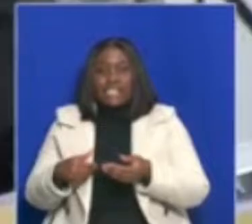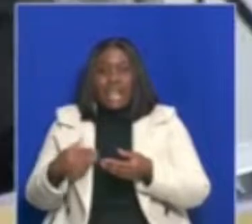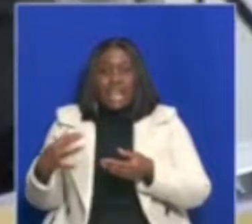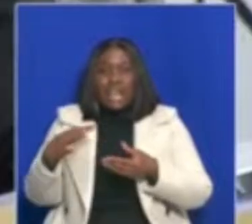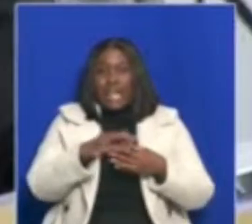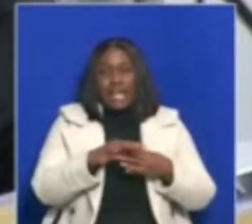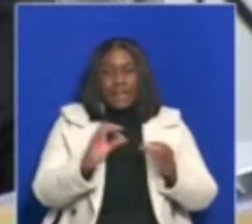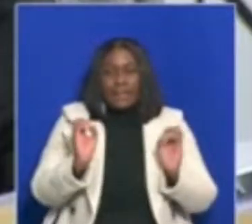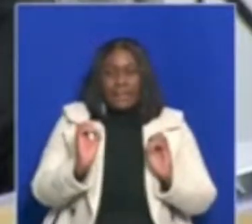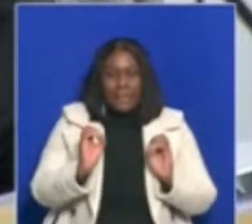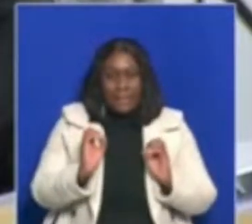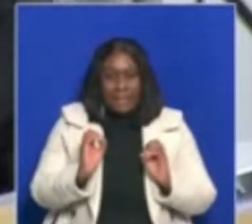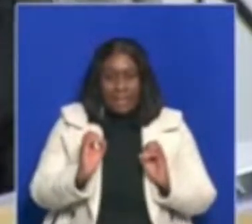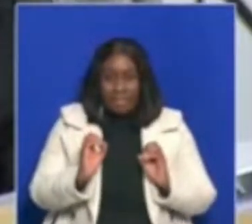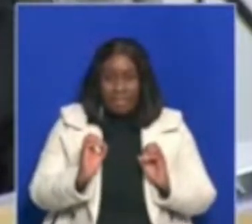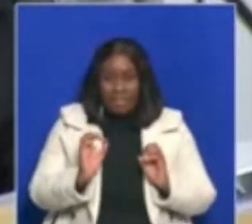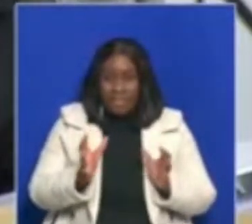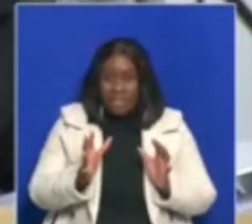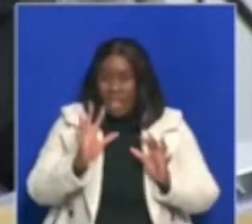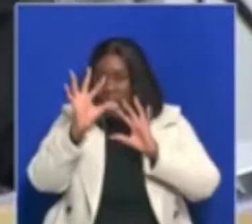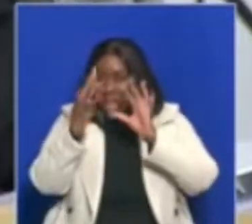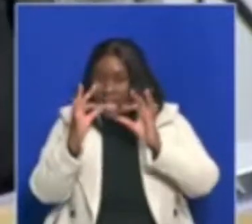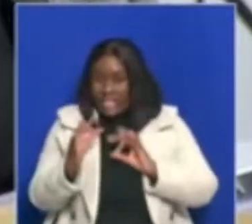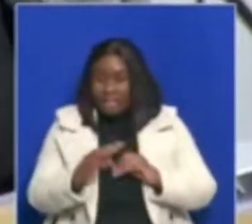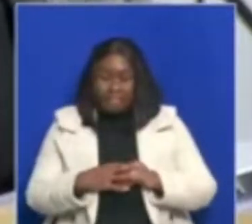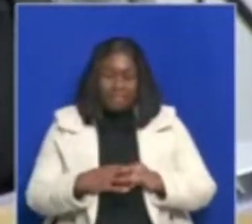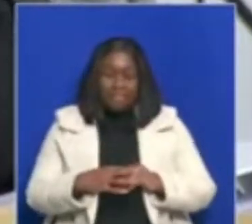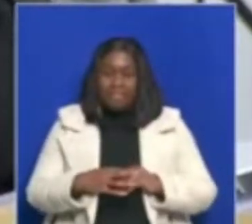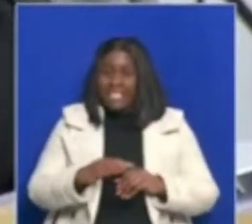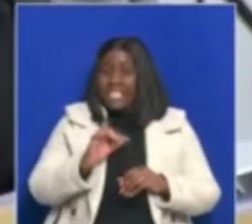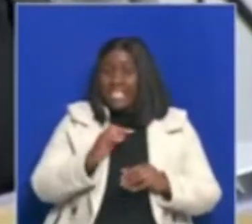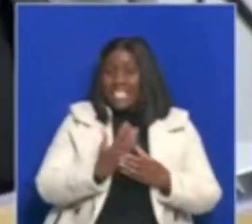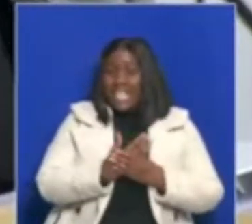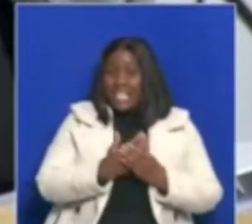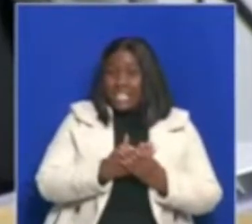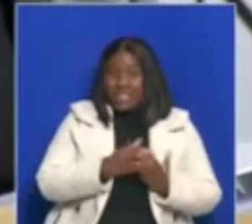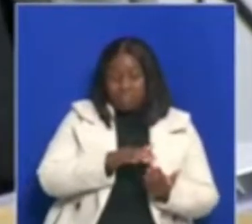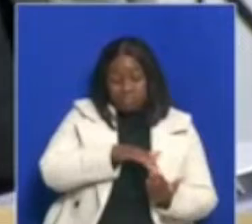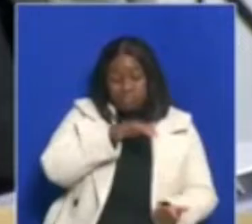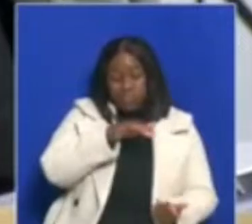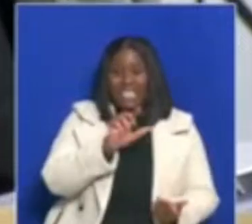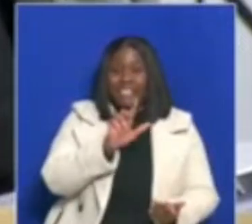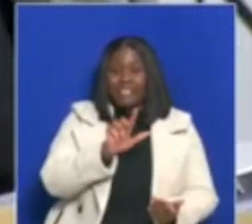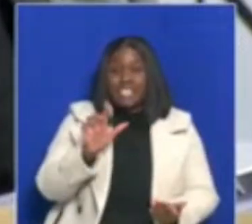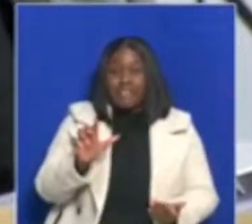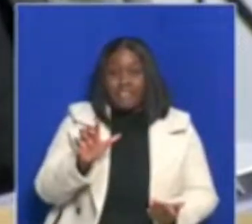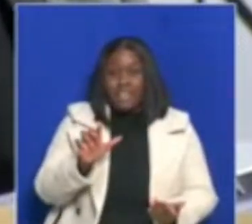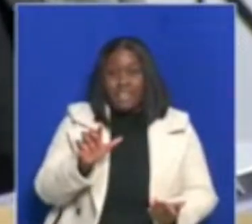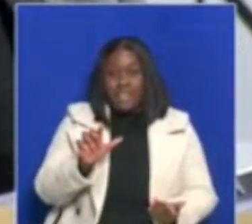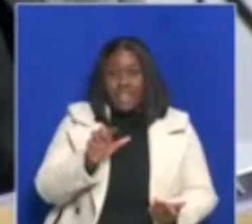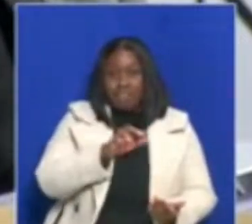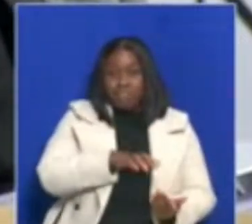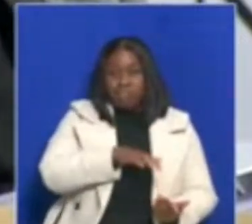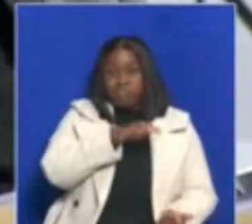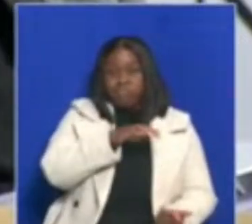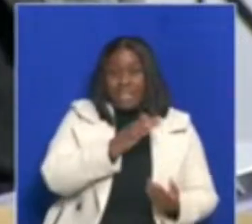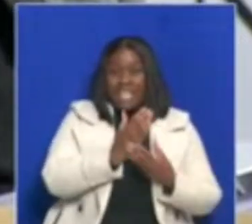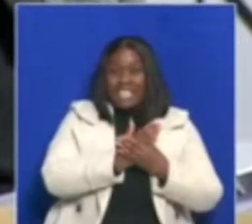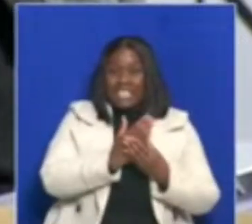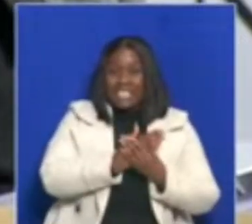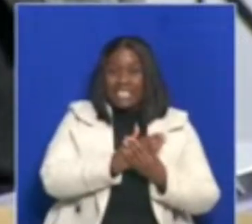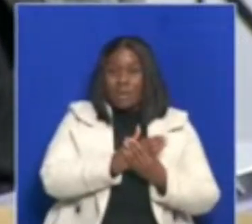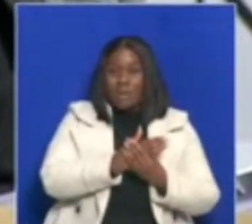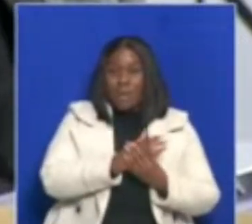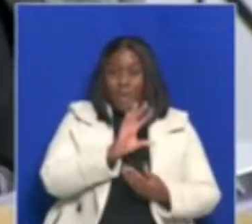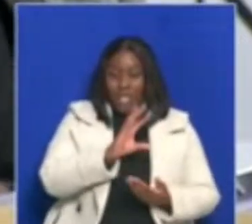fact, in all those 77 cases, the 77 cases, the dockets that